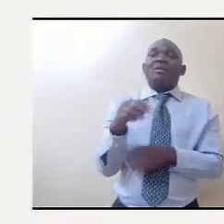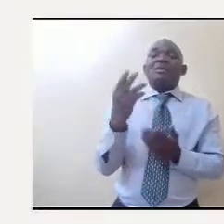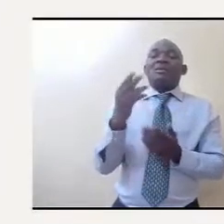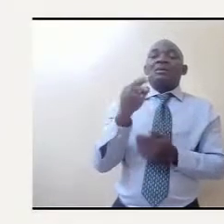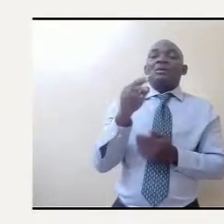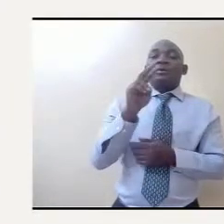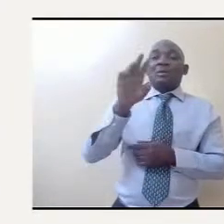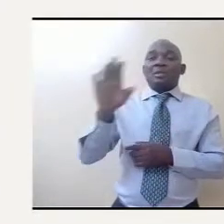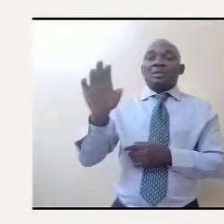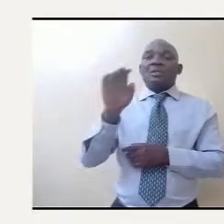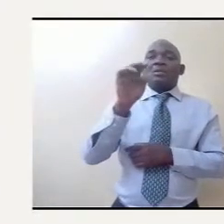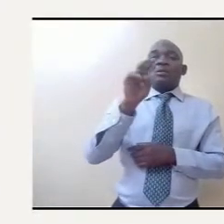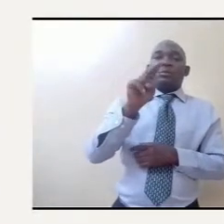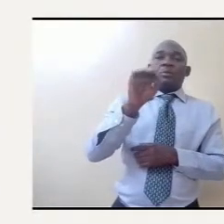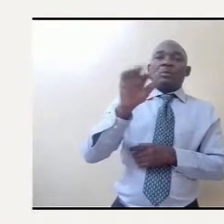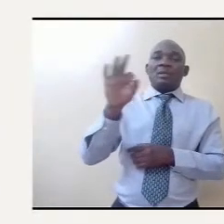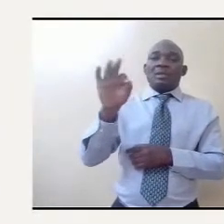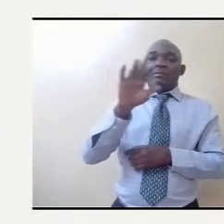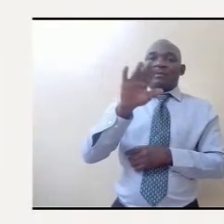our WhatsApp line on